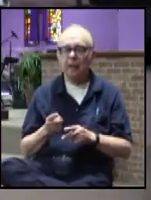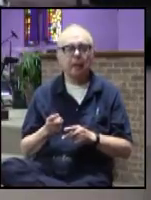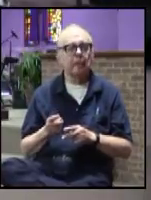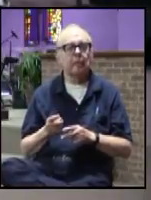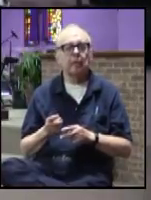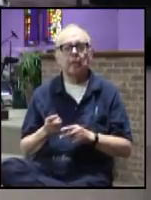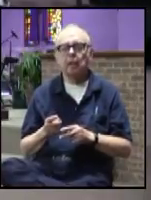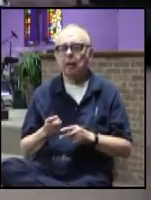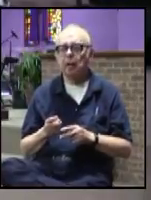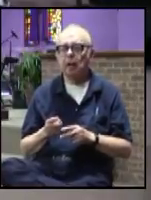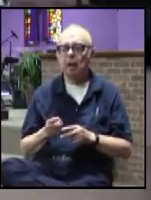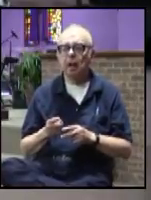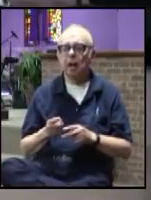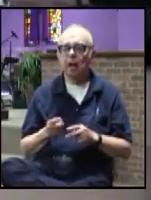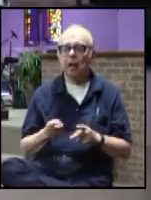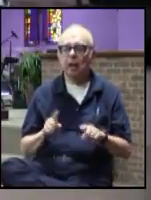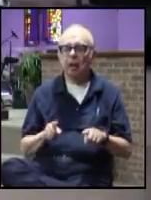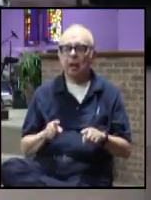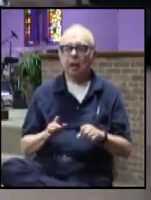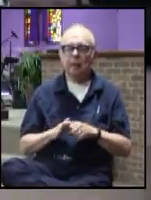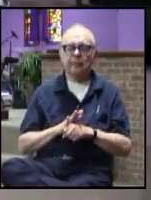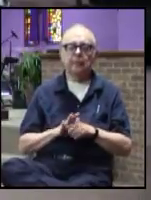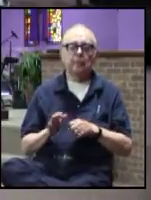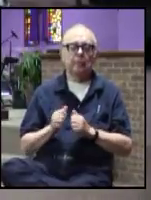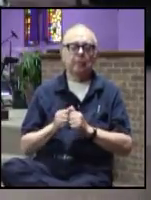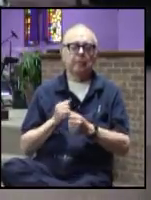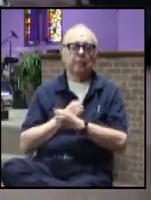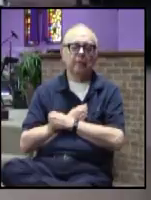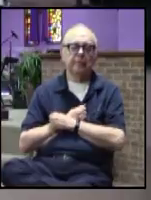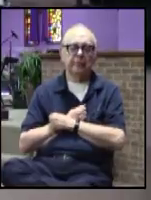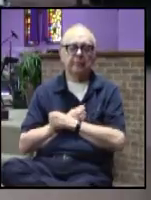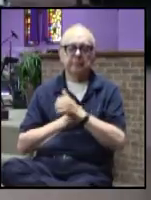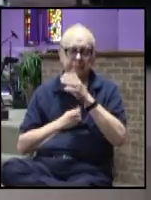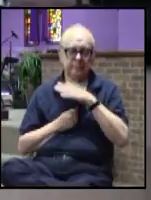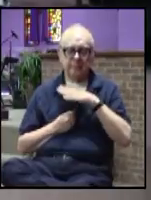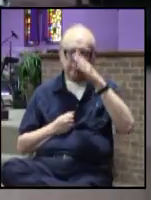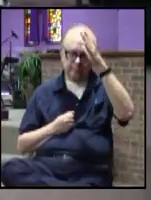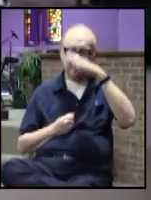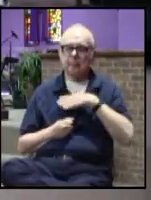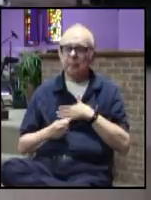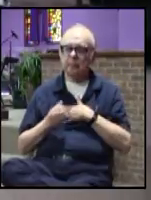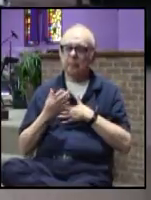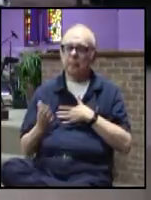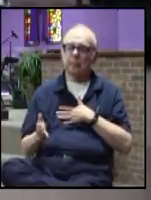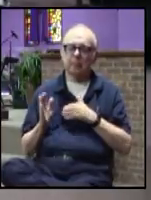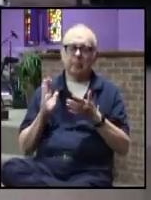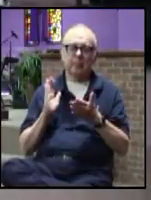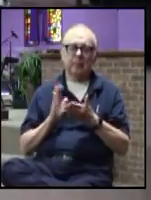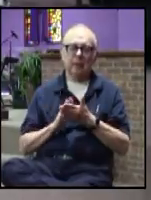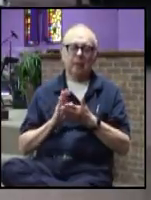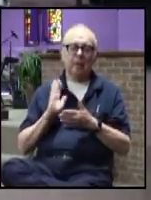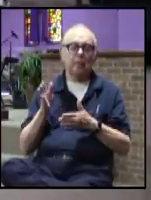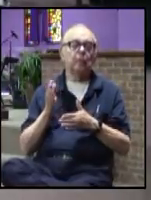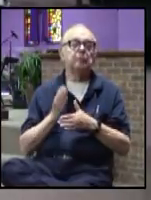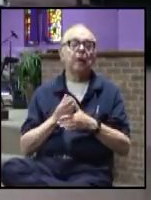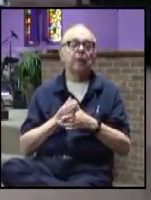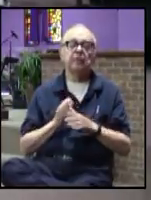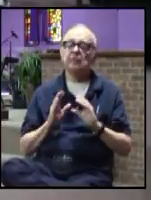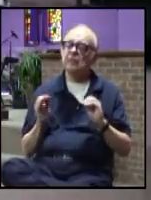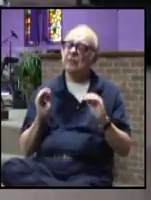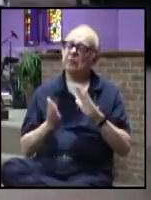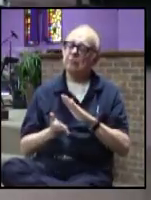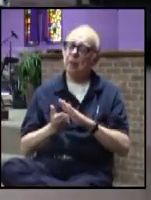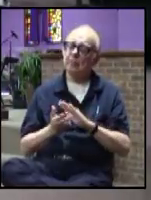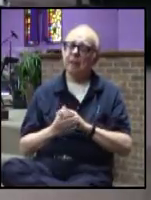as I can. When you are filled with love, ladies and gentlemen, there is very little that's going to irritate you.